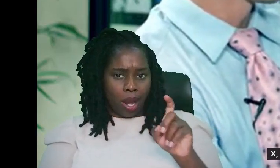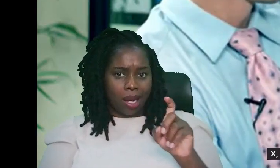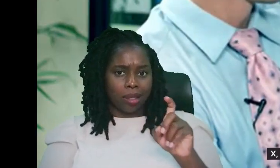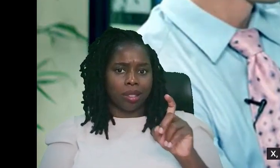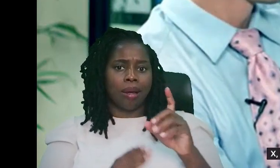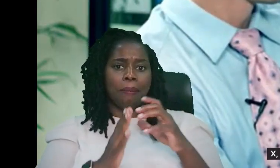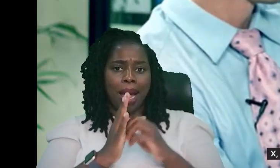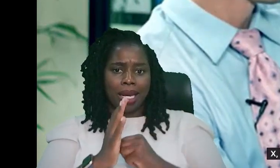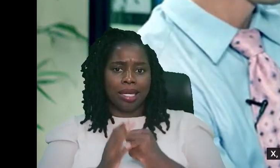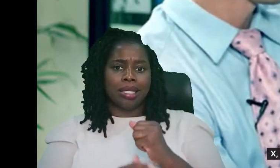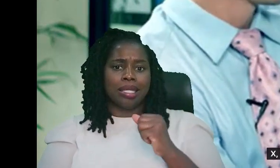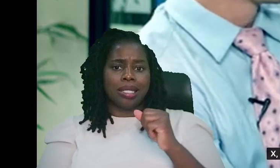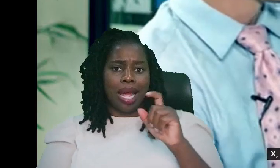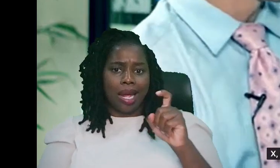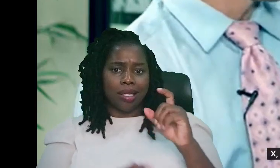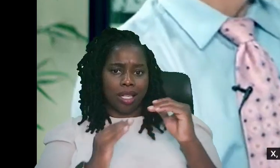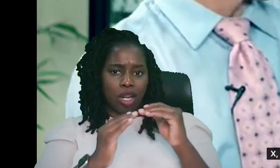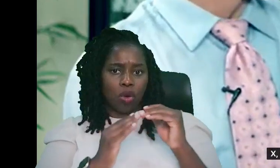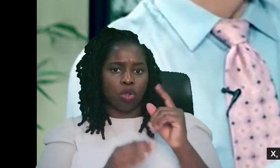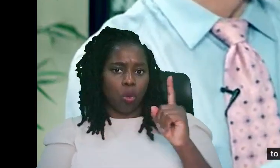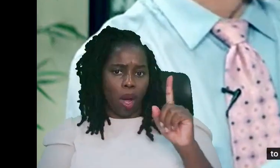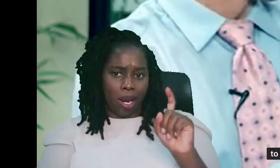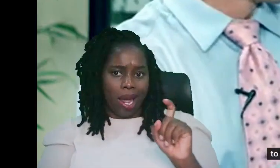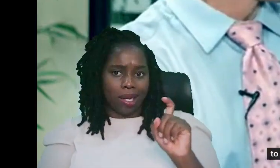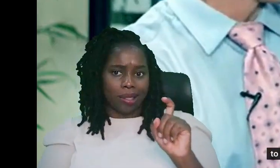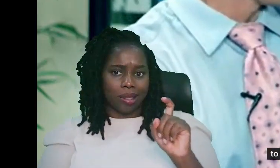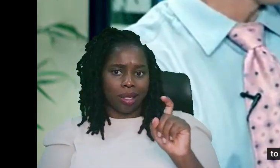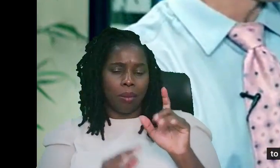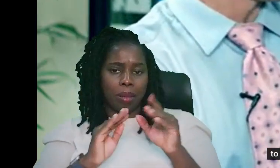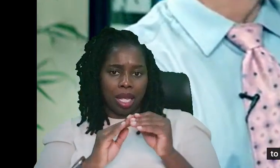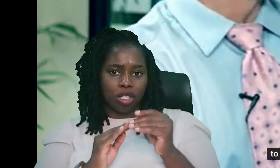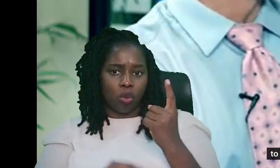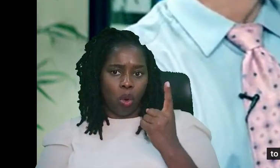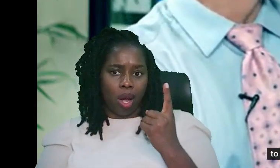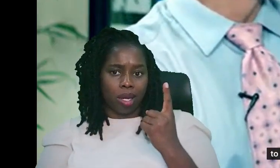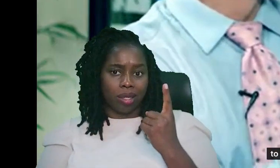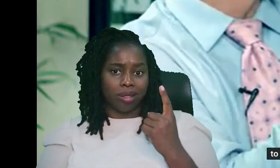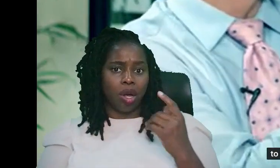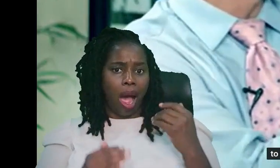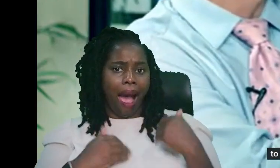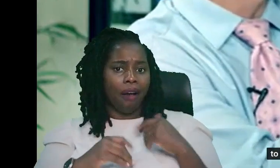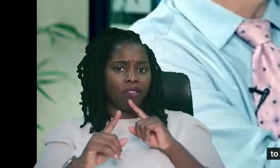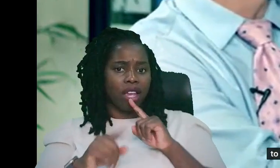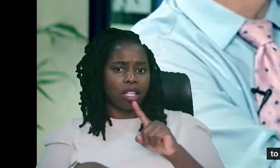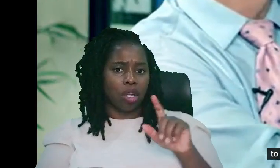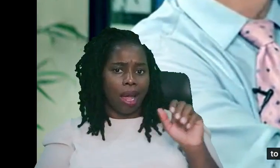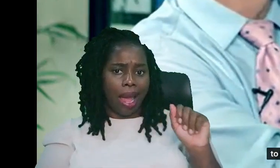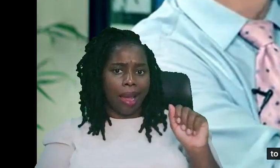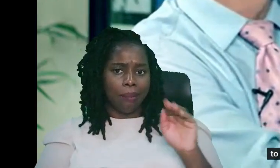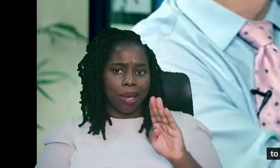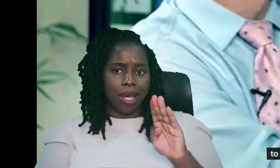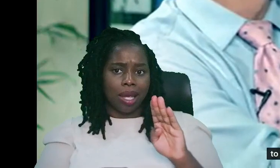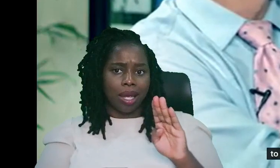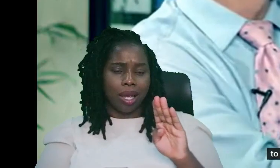1x. Okay? And I have x plus 1. So I now have A to B. So A to B